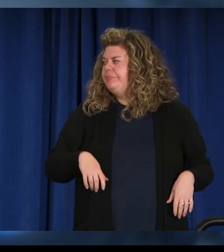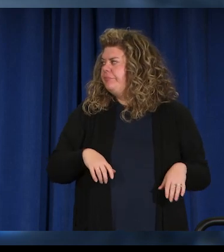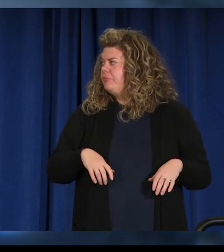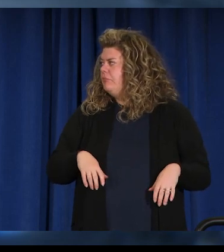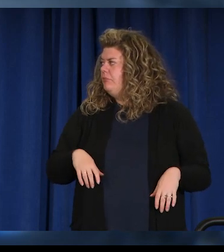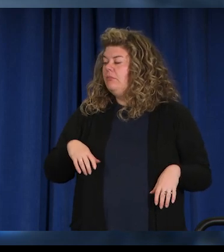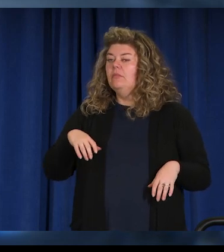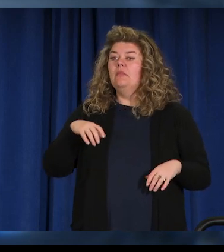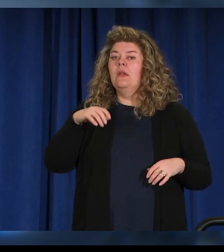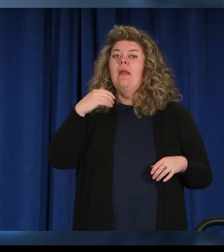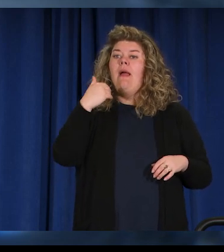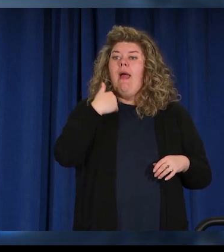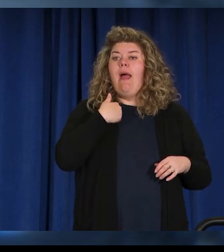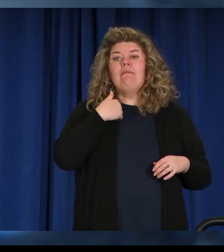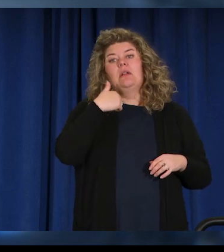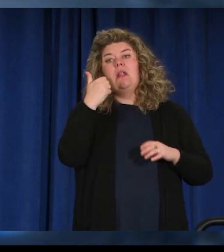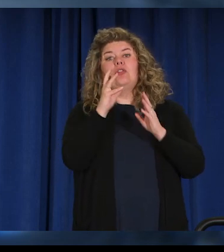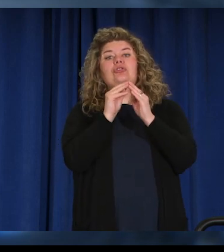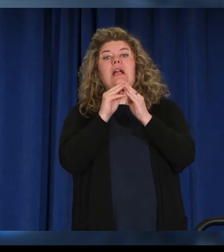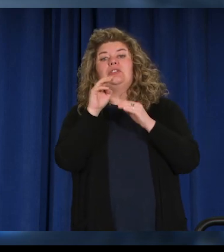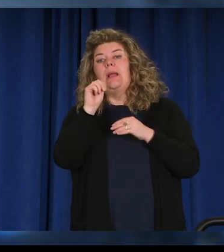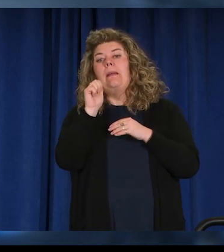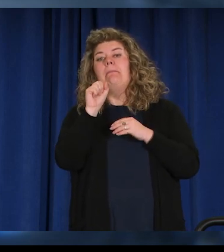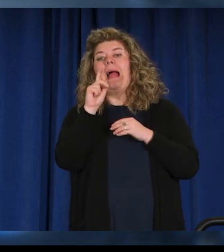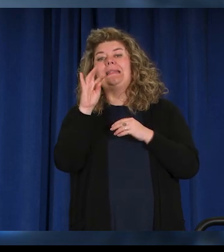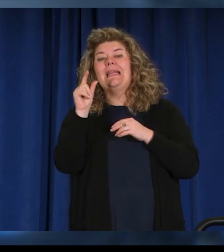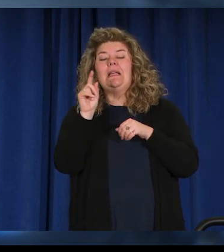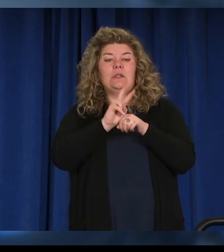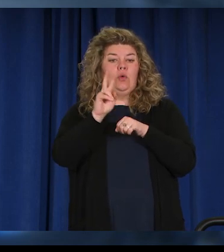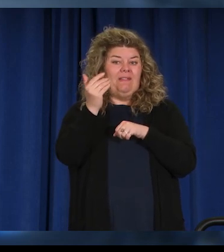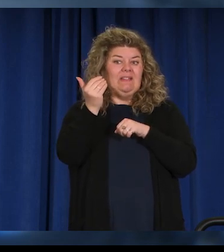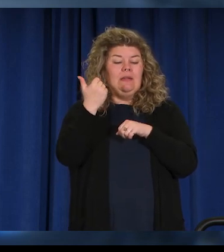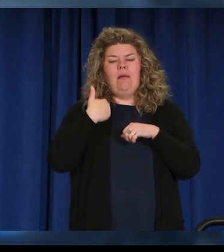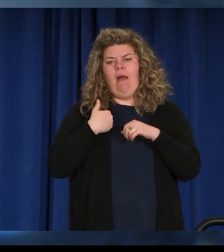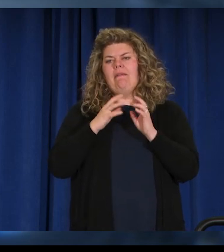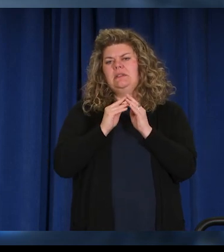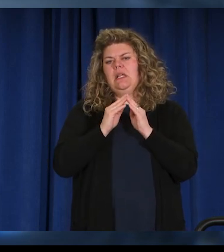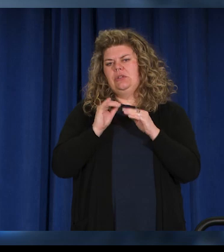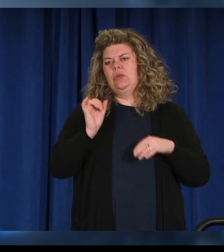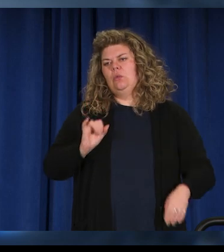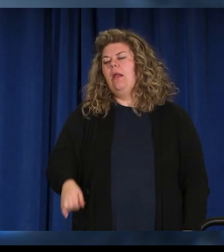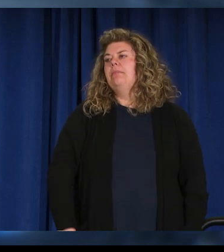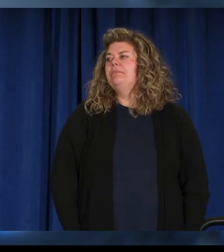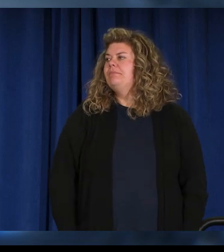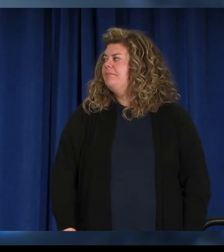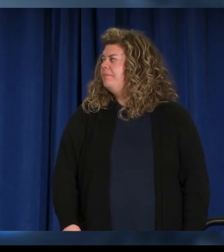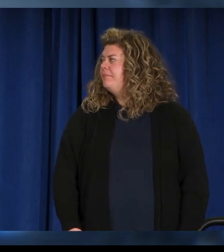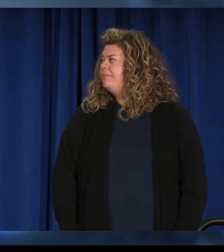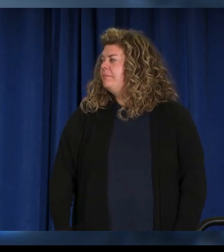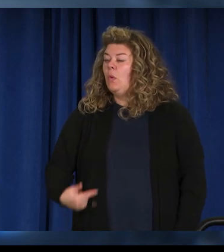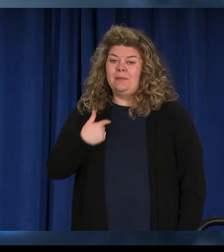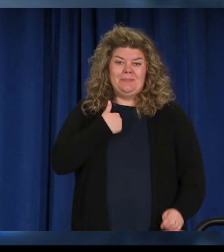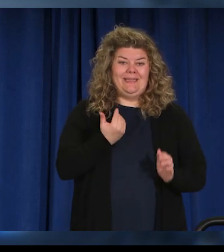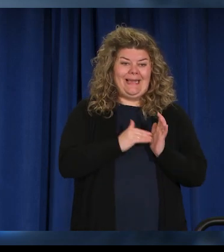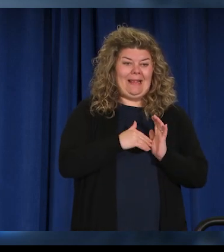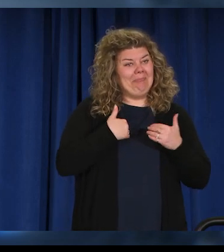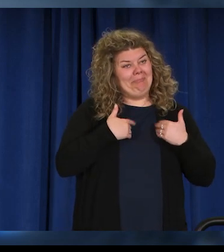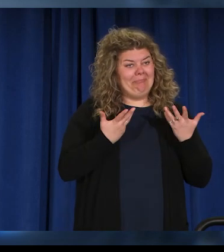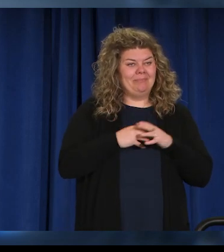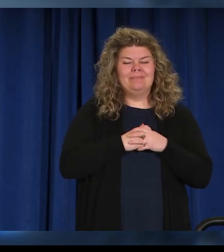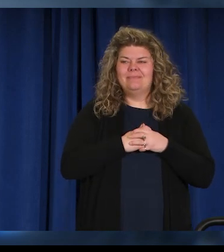a session I'm asking later if you want to learn more about that at 2:15. Oh, this one's me too.